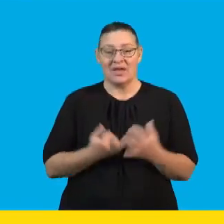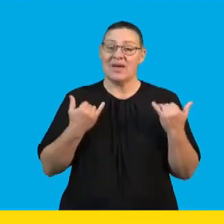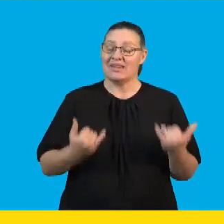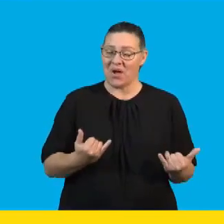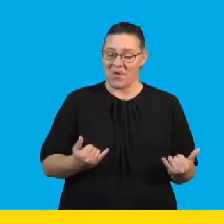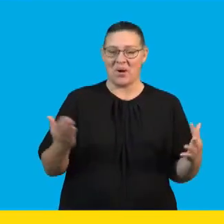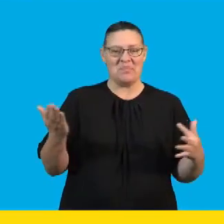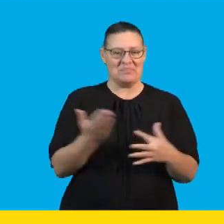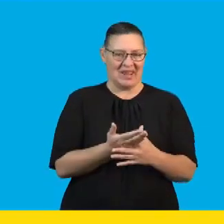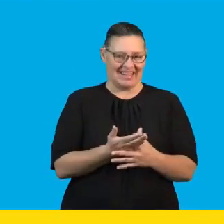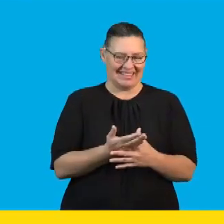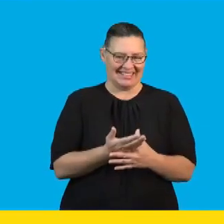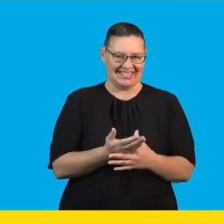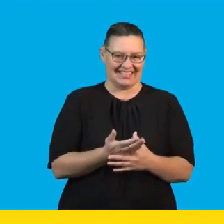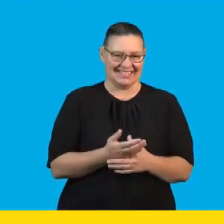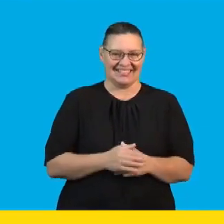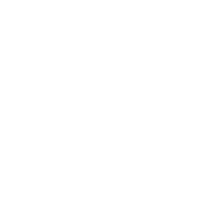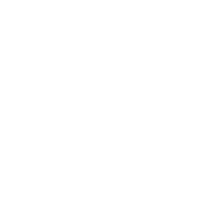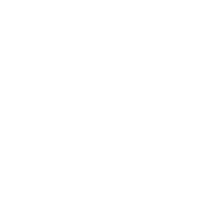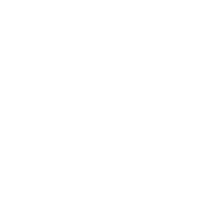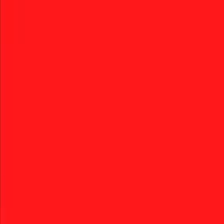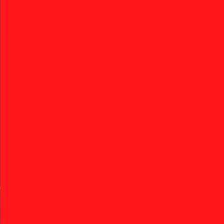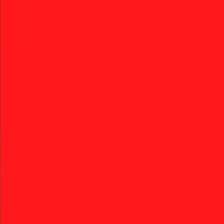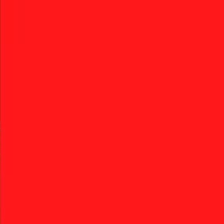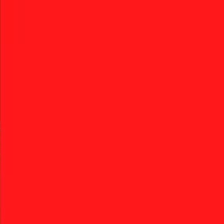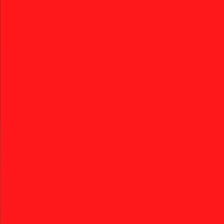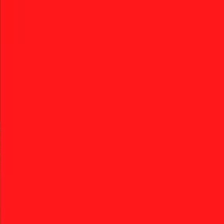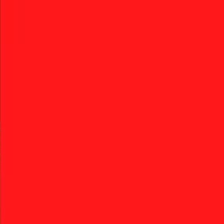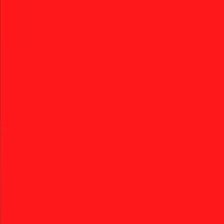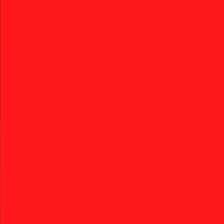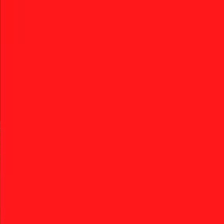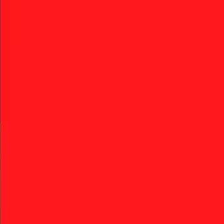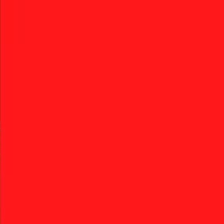On that note, we are going for our ad break.